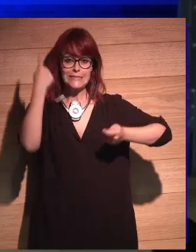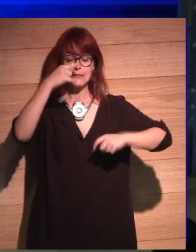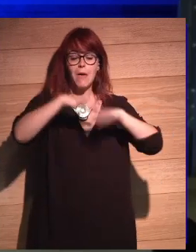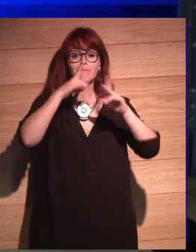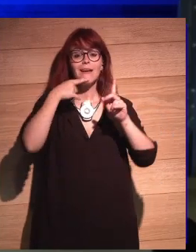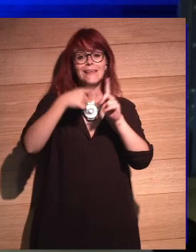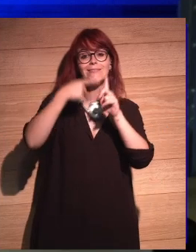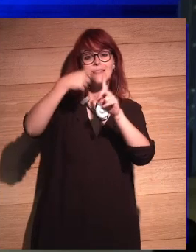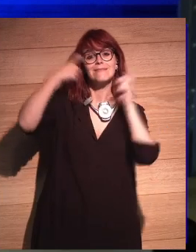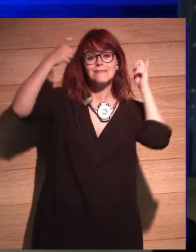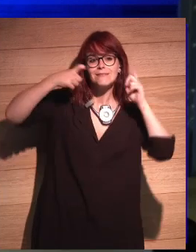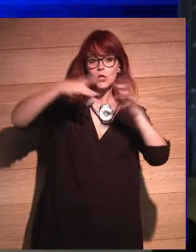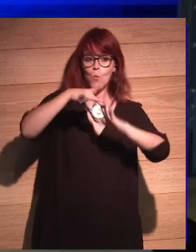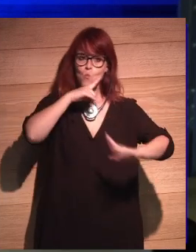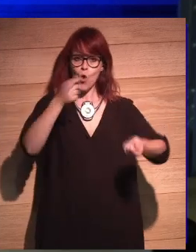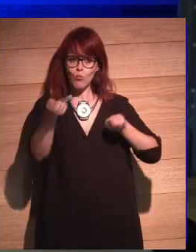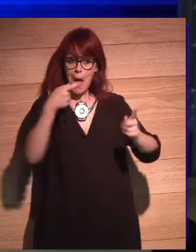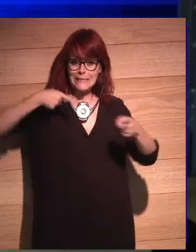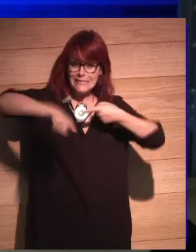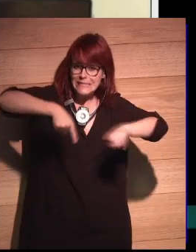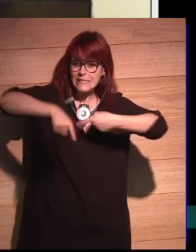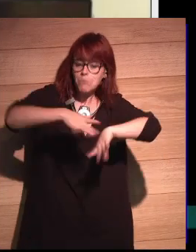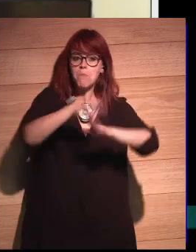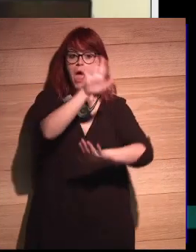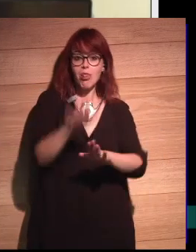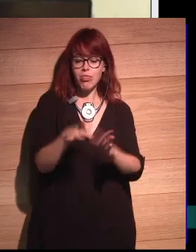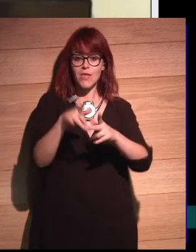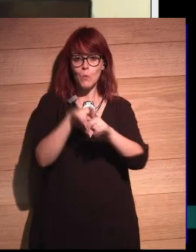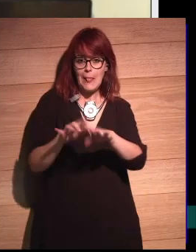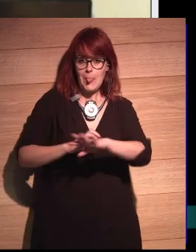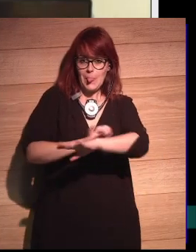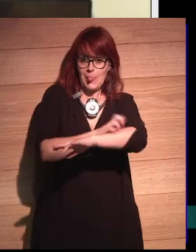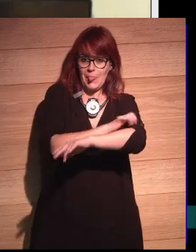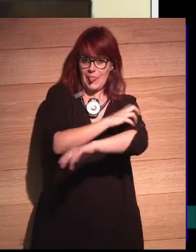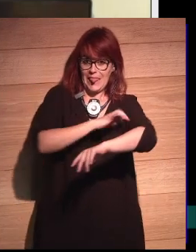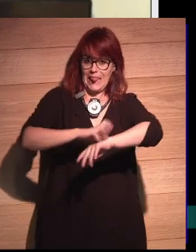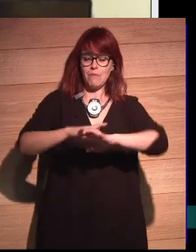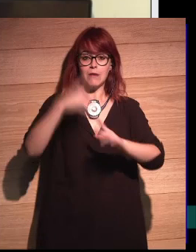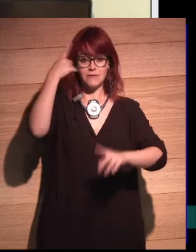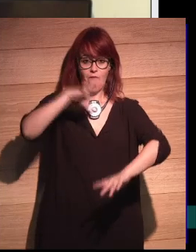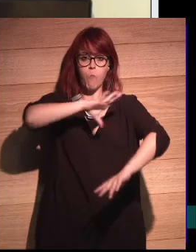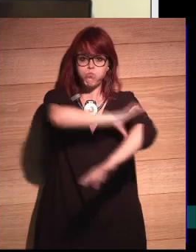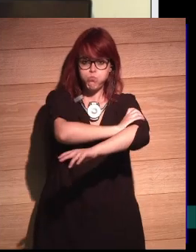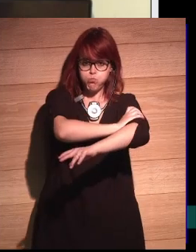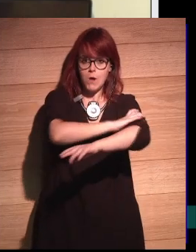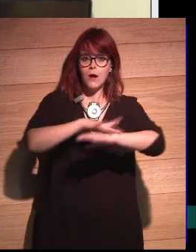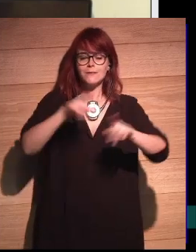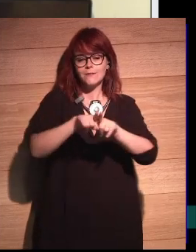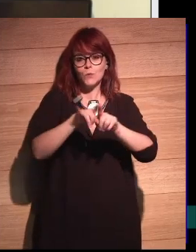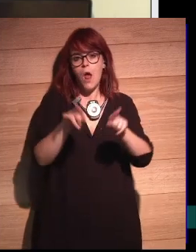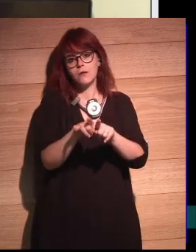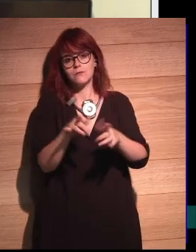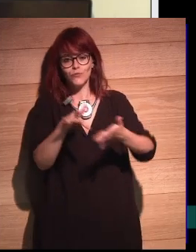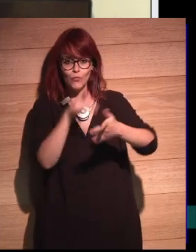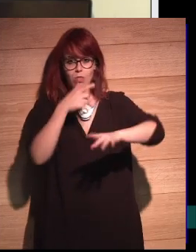So we have a thing where a snake goes around your arm. So we have that, but it's obviously a load of like